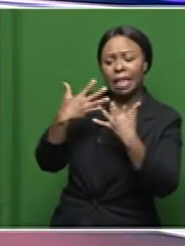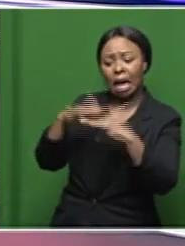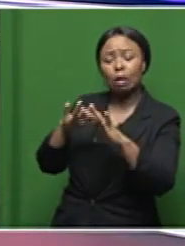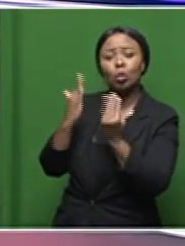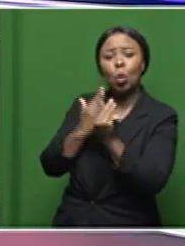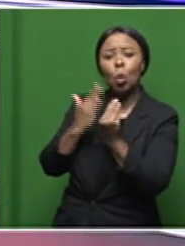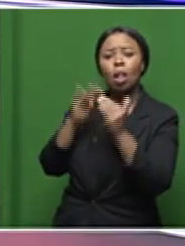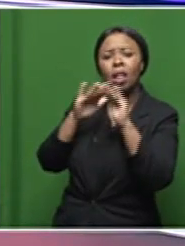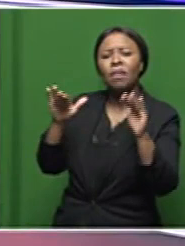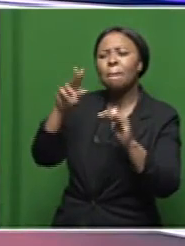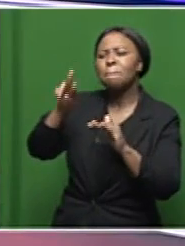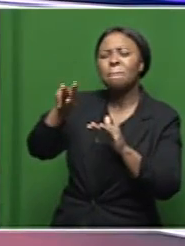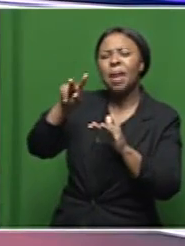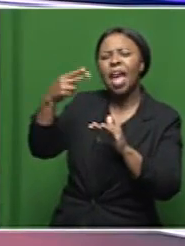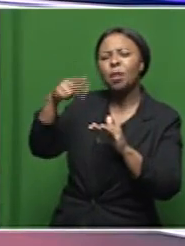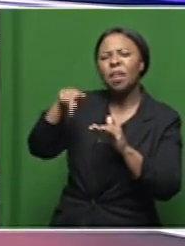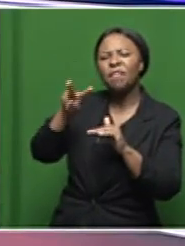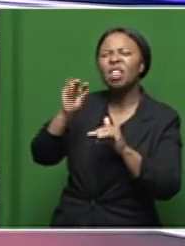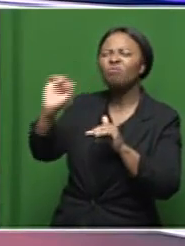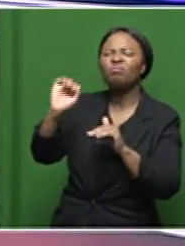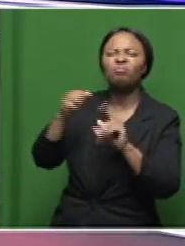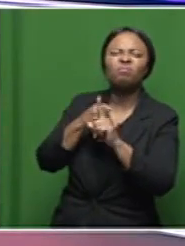what message about HPV do you drive?